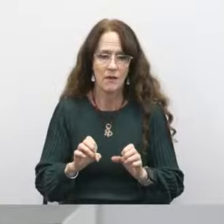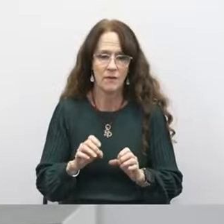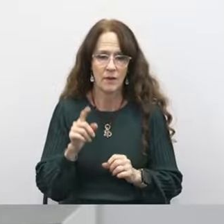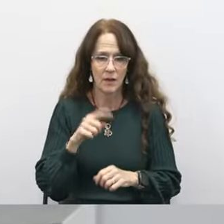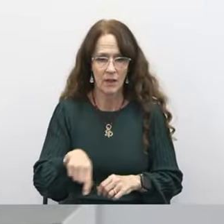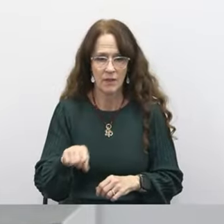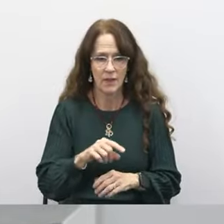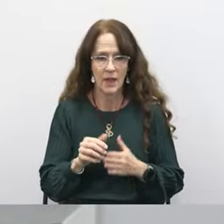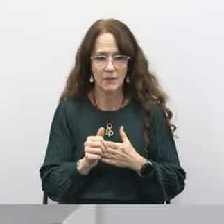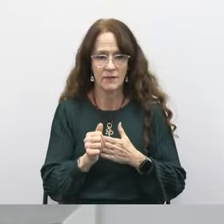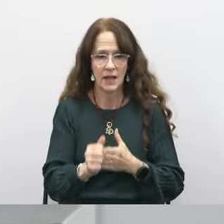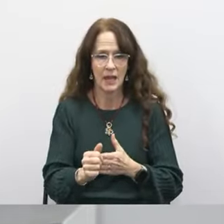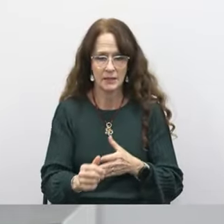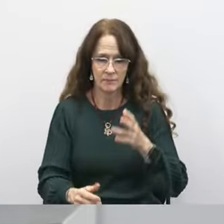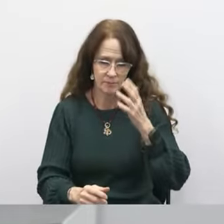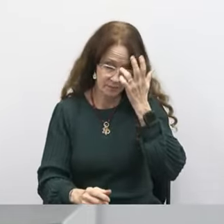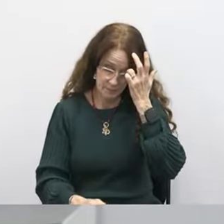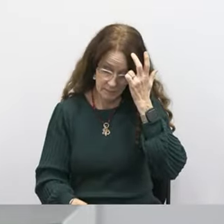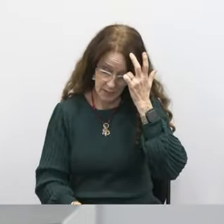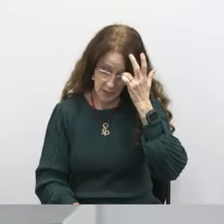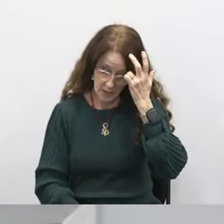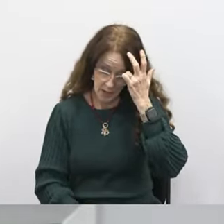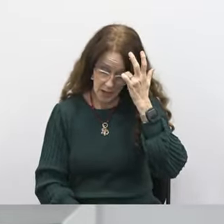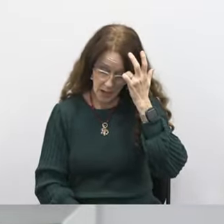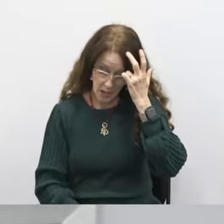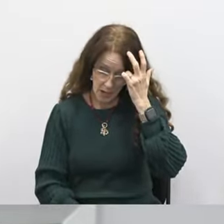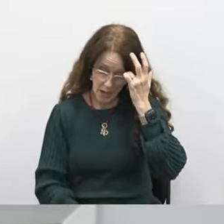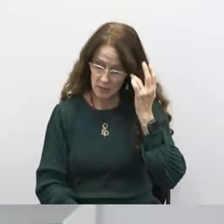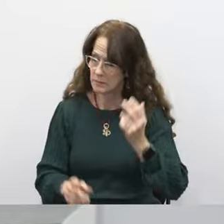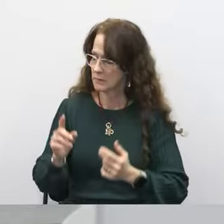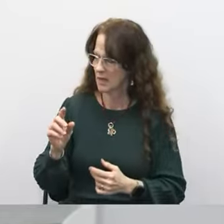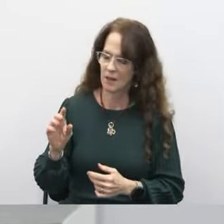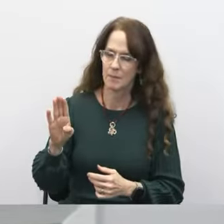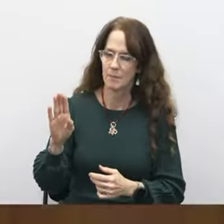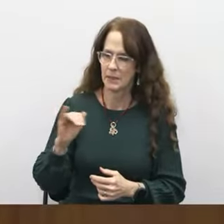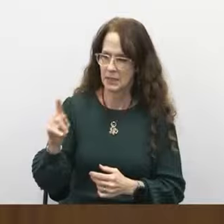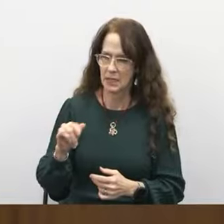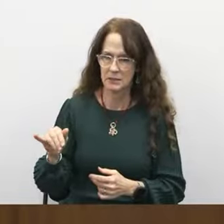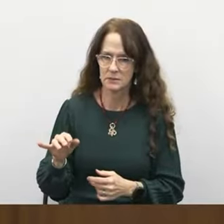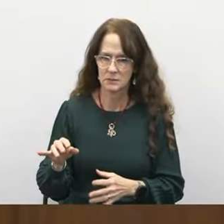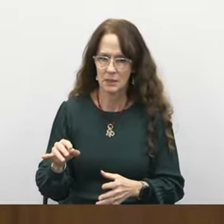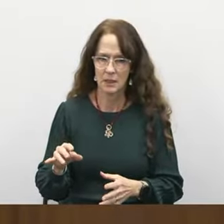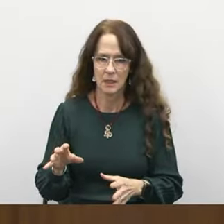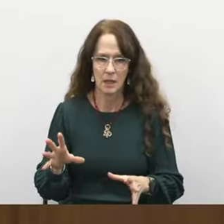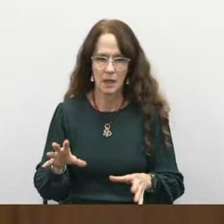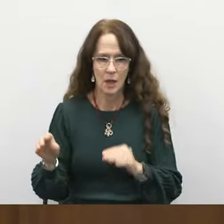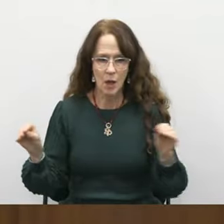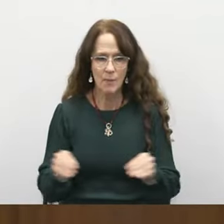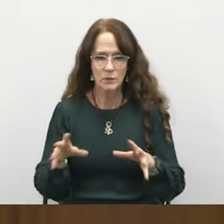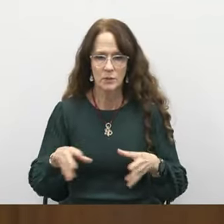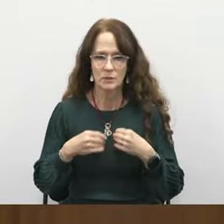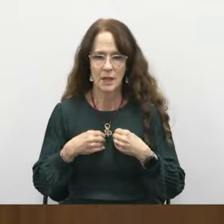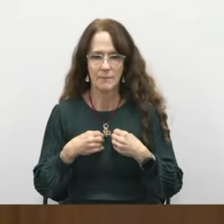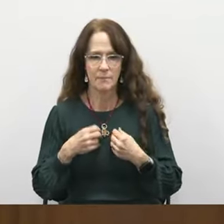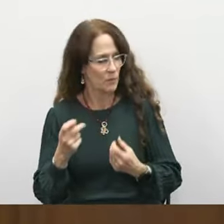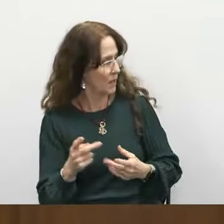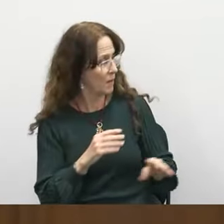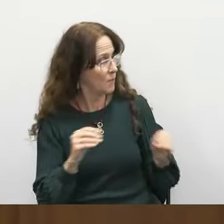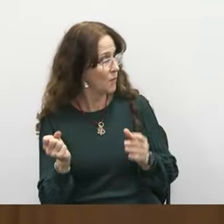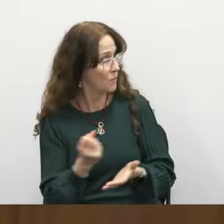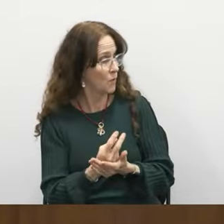led. So with that in mind, are you entertaining a motion to accept monitoring report? I am. Okay, so move